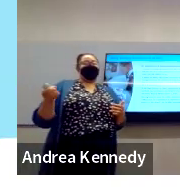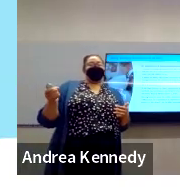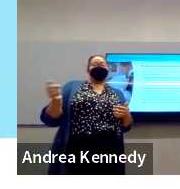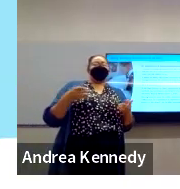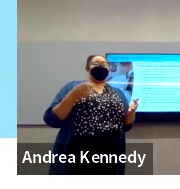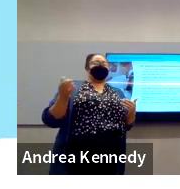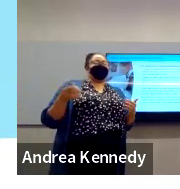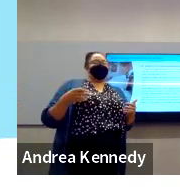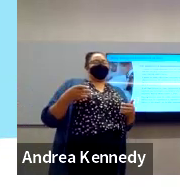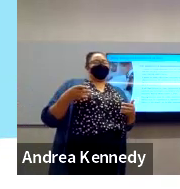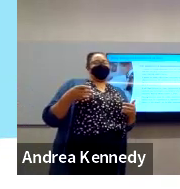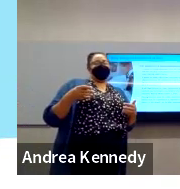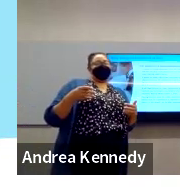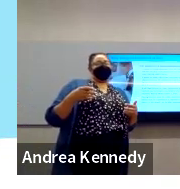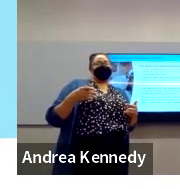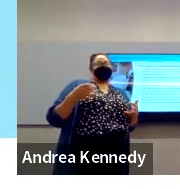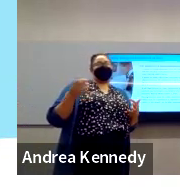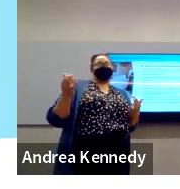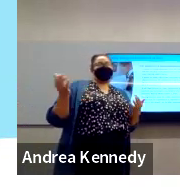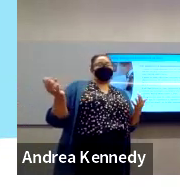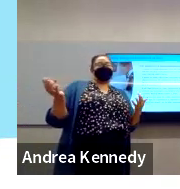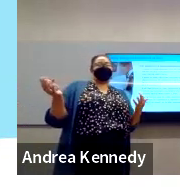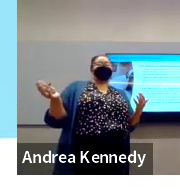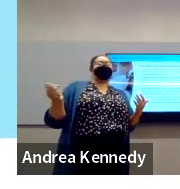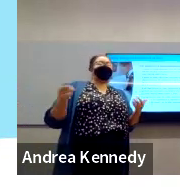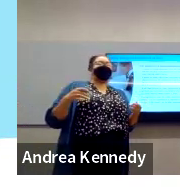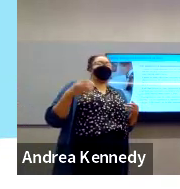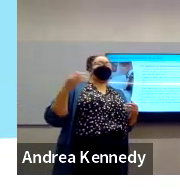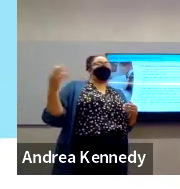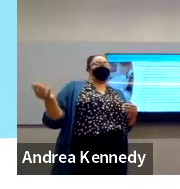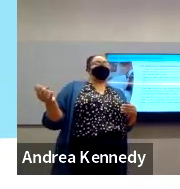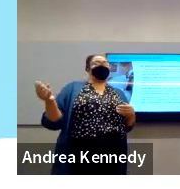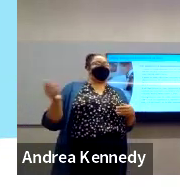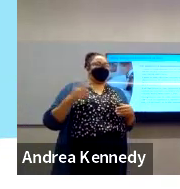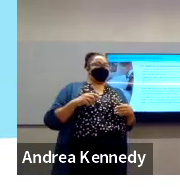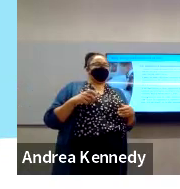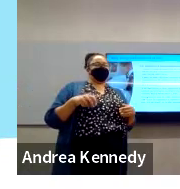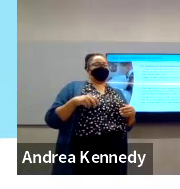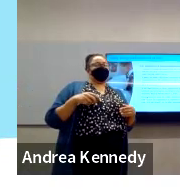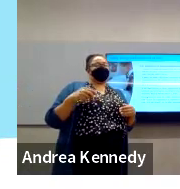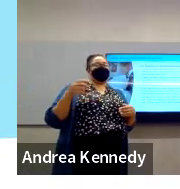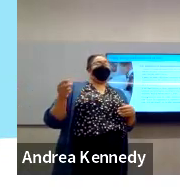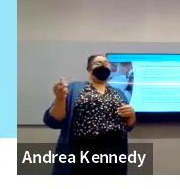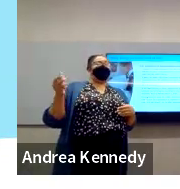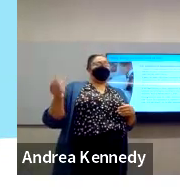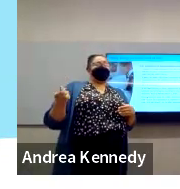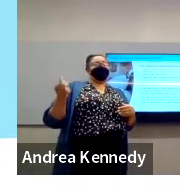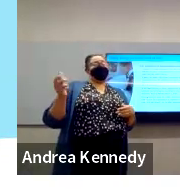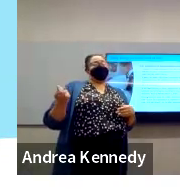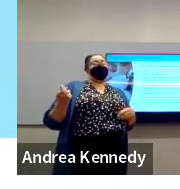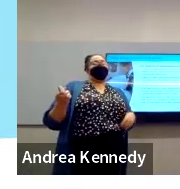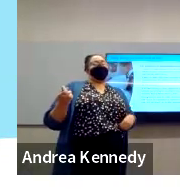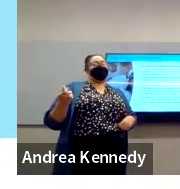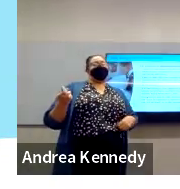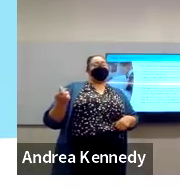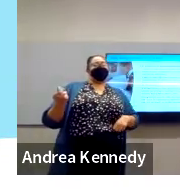RUBS or any of those similar sort of systems if you are one of those tenants who started your